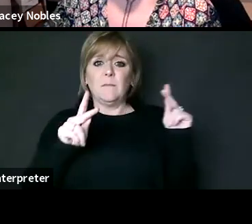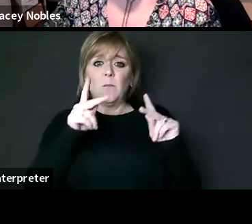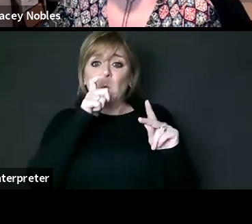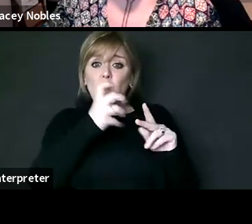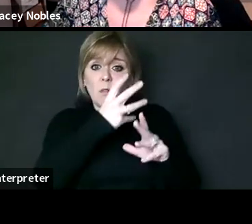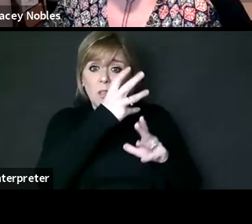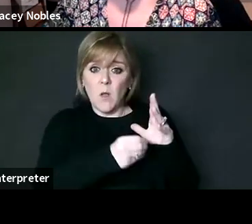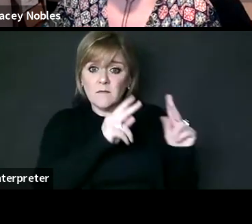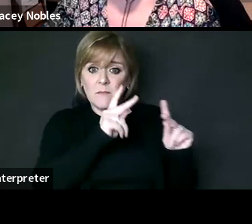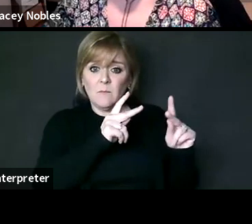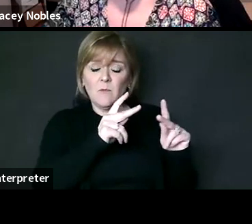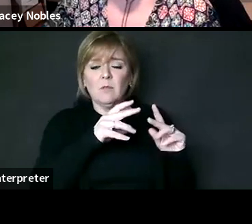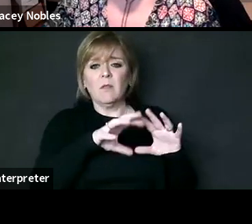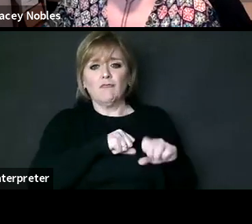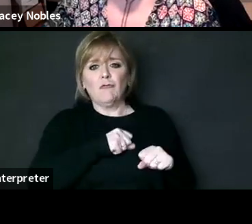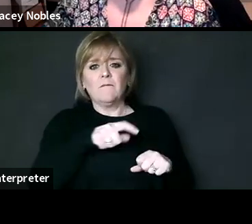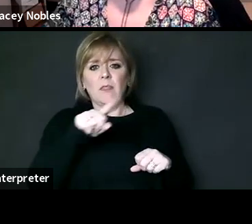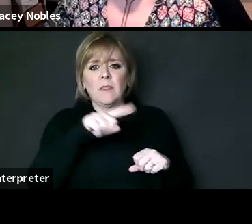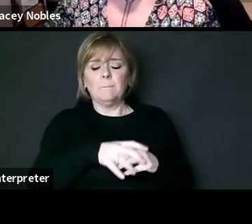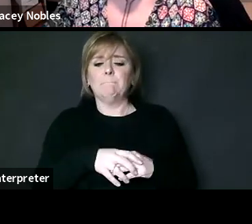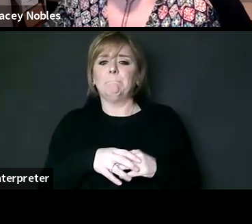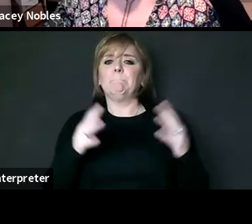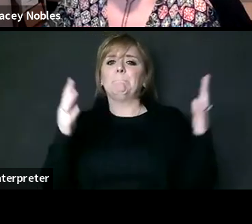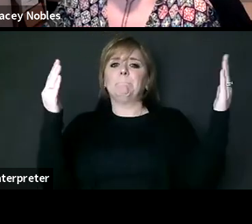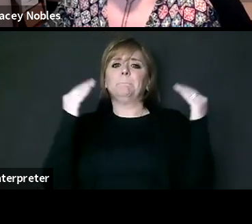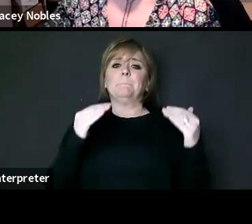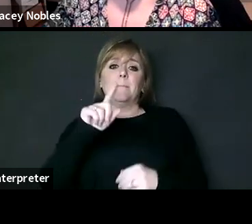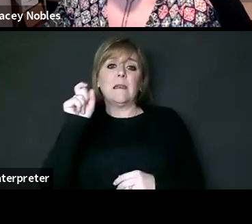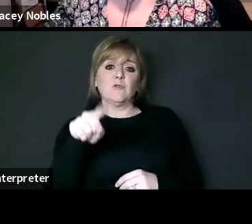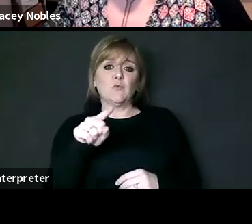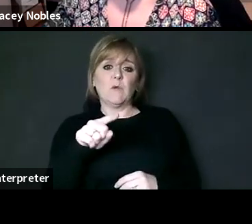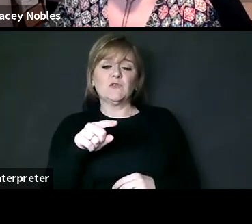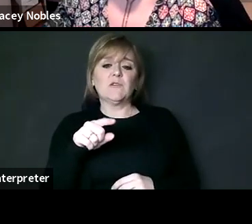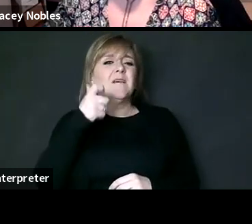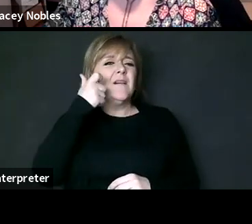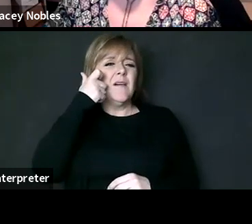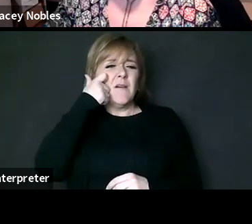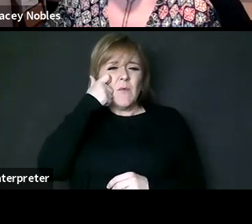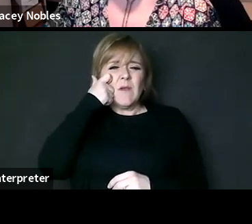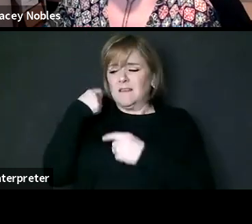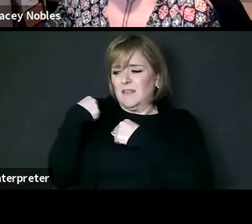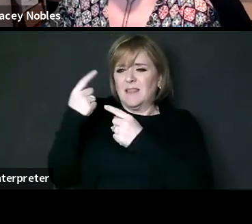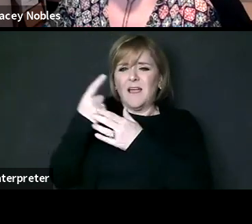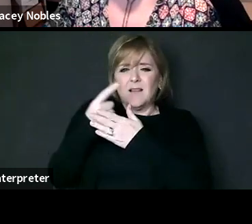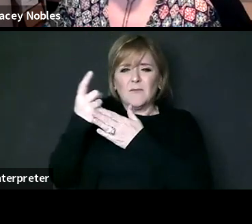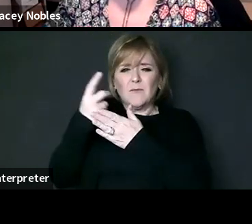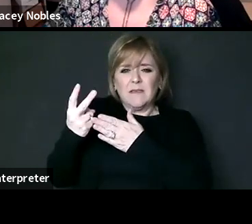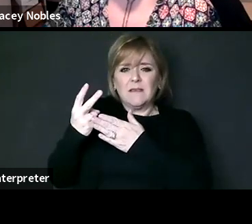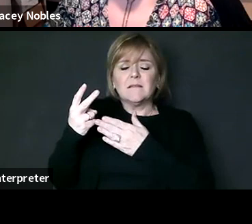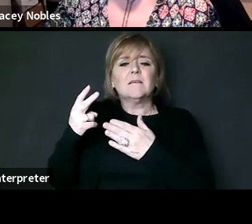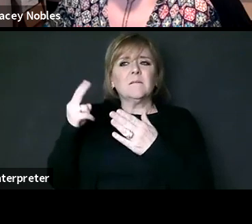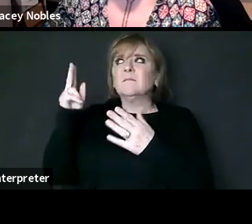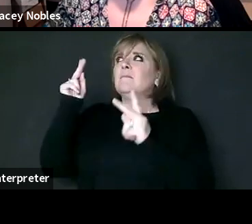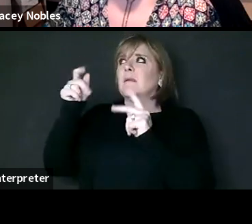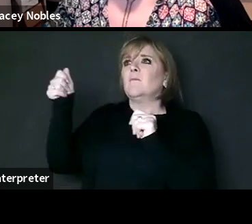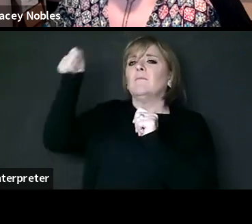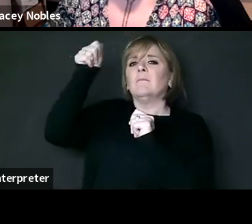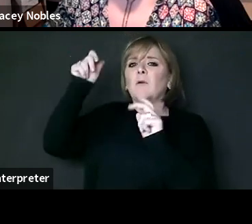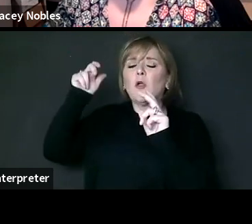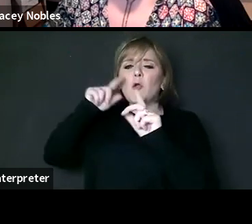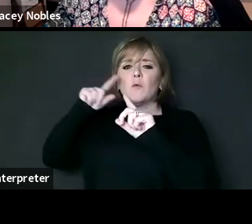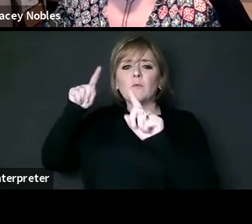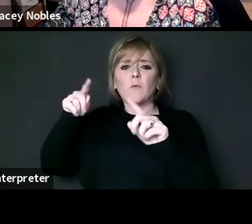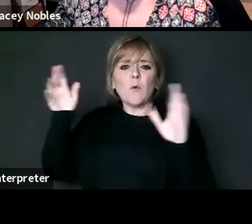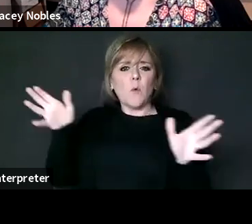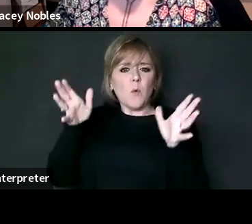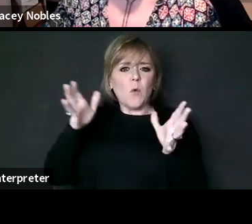My next question is, for a couple of weeks, we've heard local to national figures encouraging mask wearing and social distancing. The governor